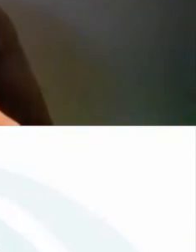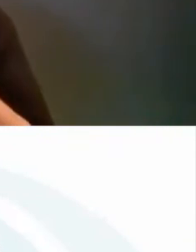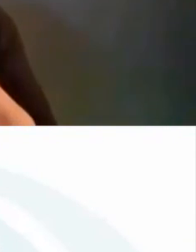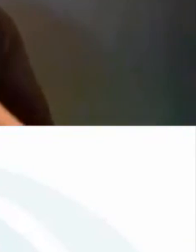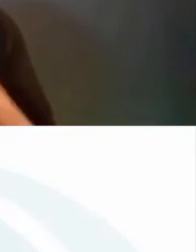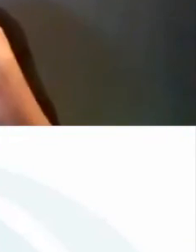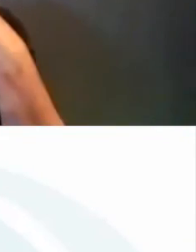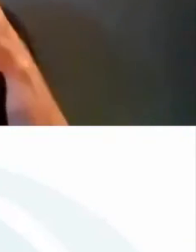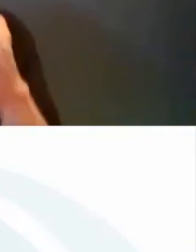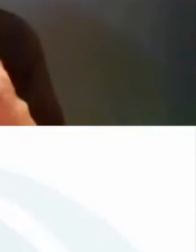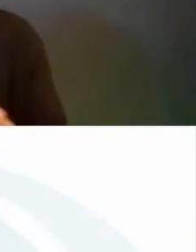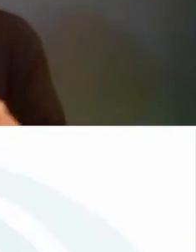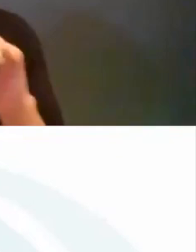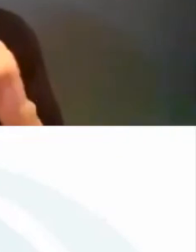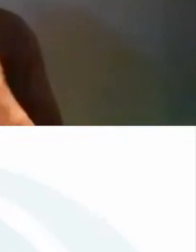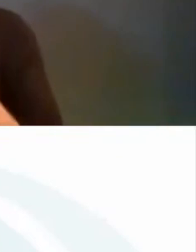share any